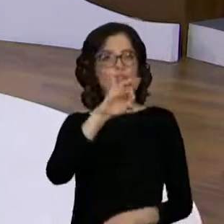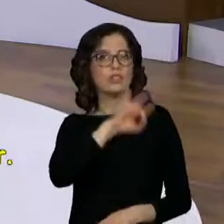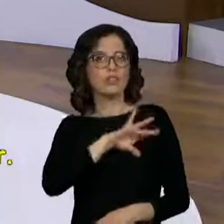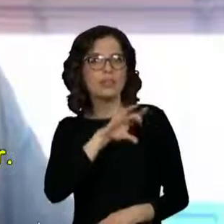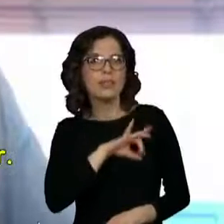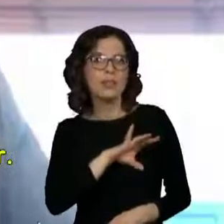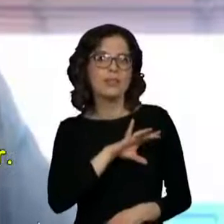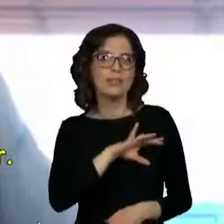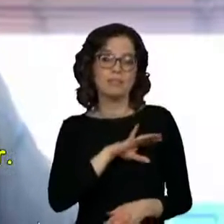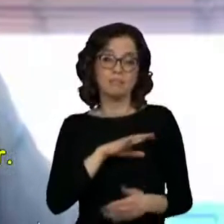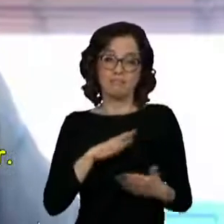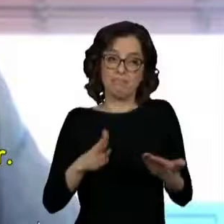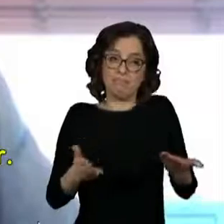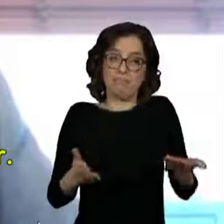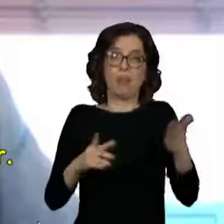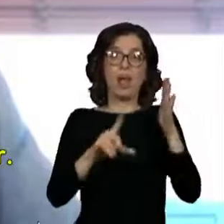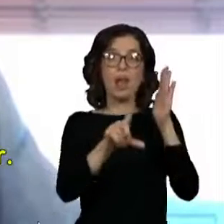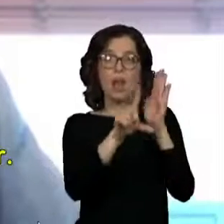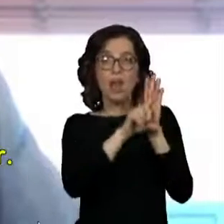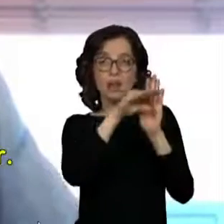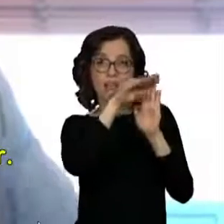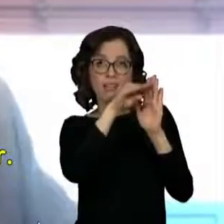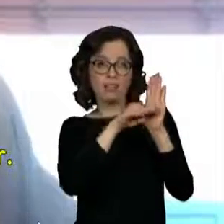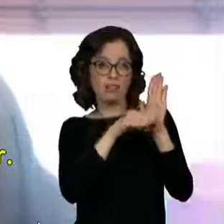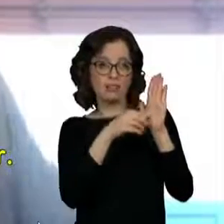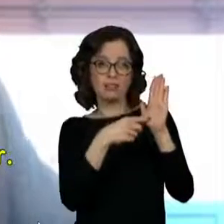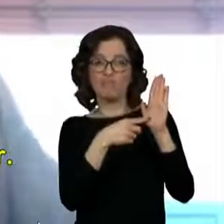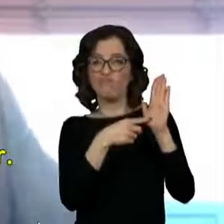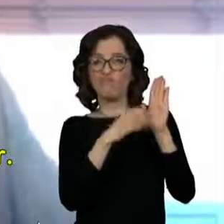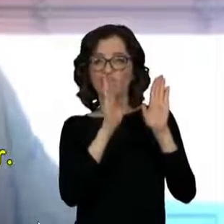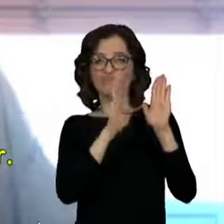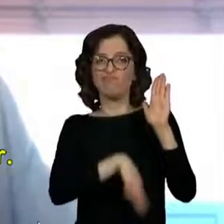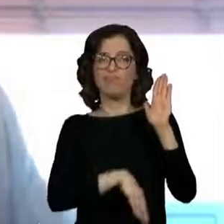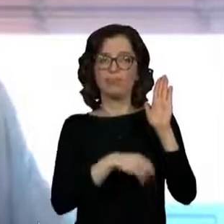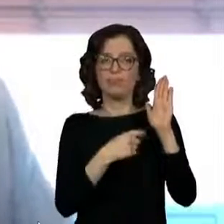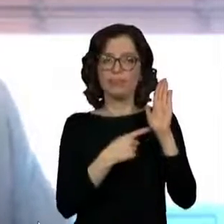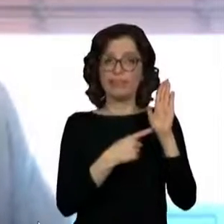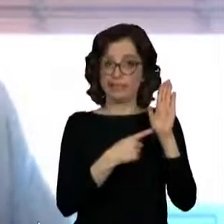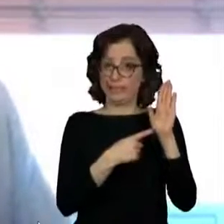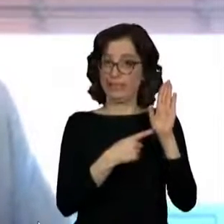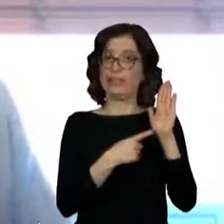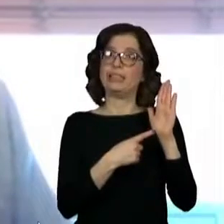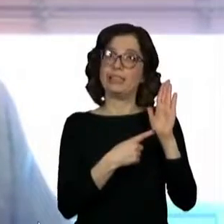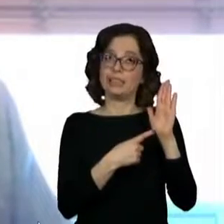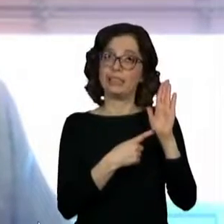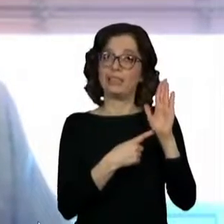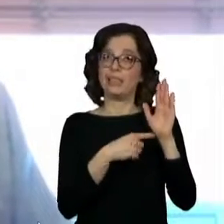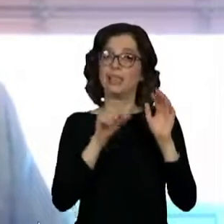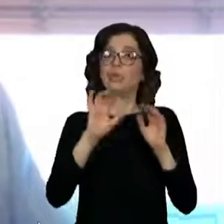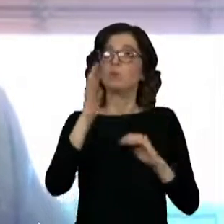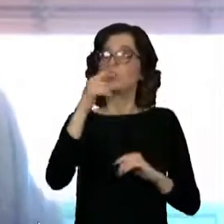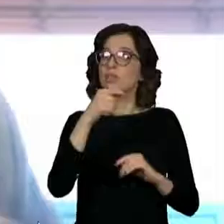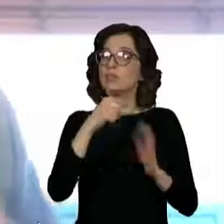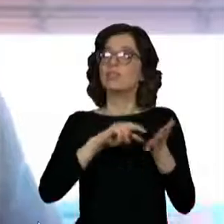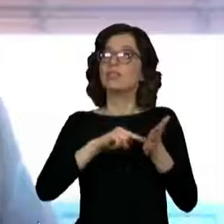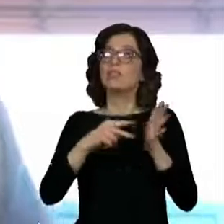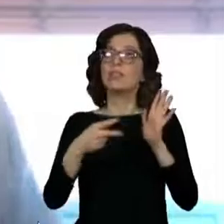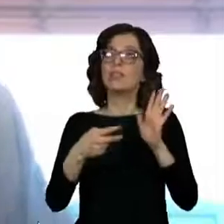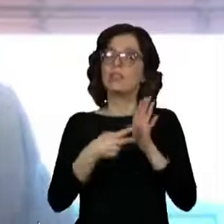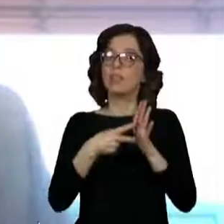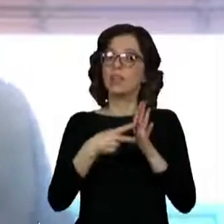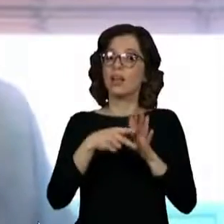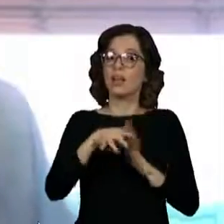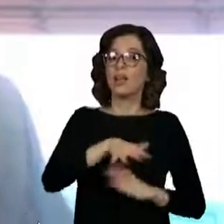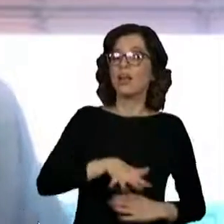recently, those norms tend to get upset. The norms are the first to go. And that might just mean